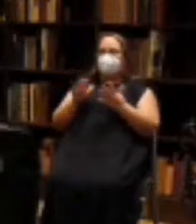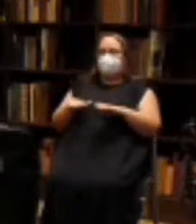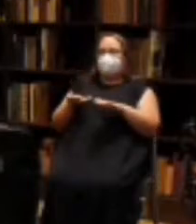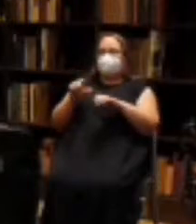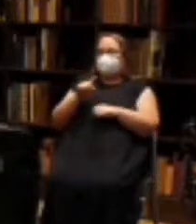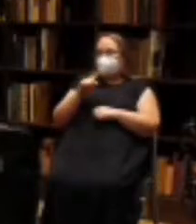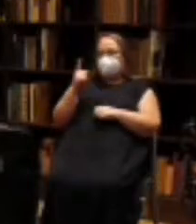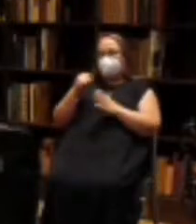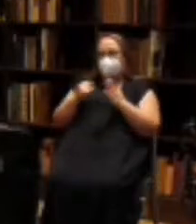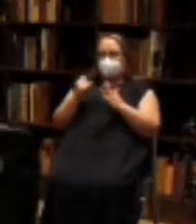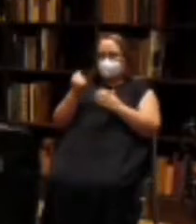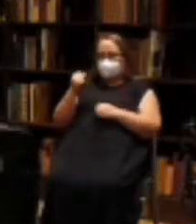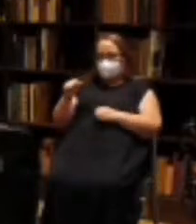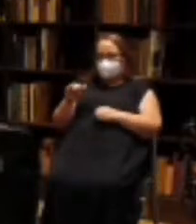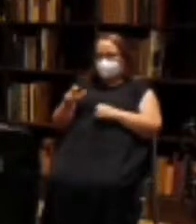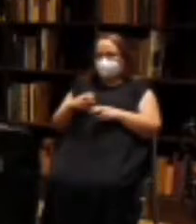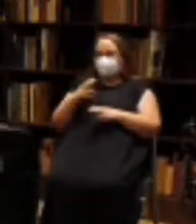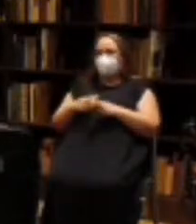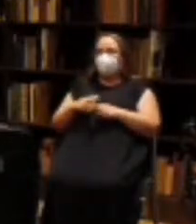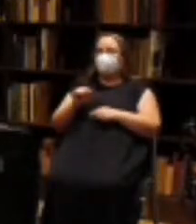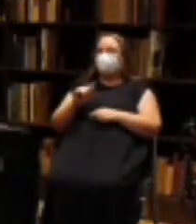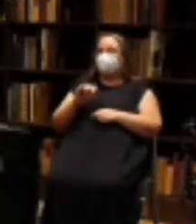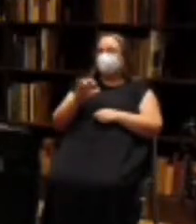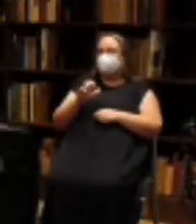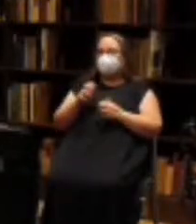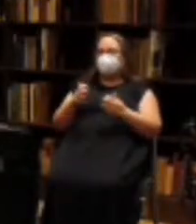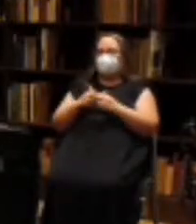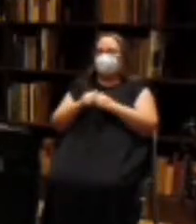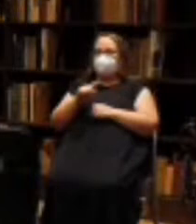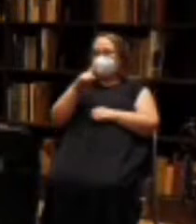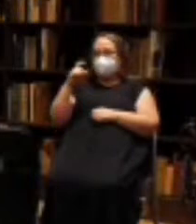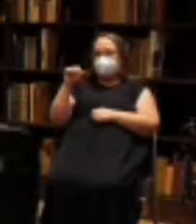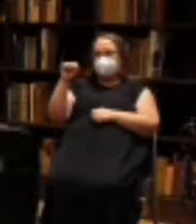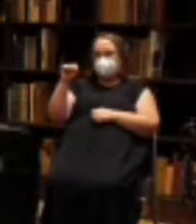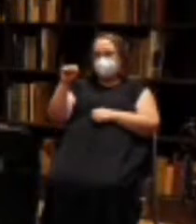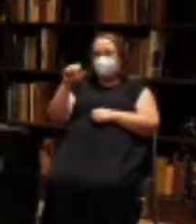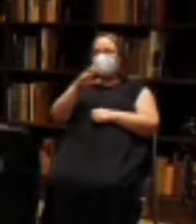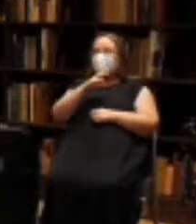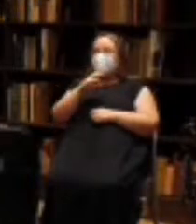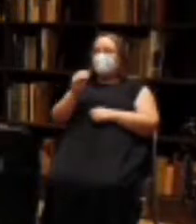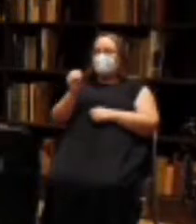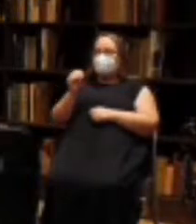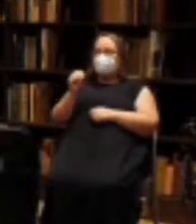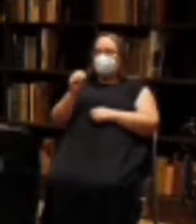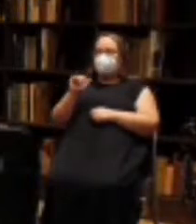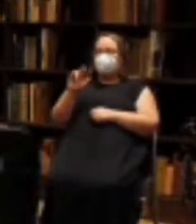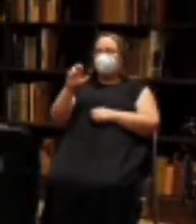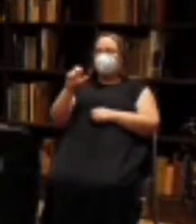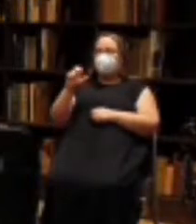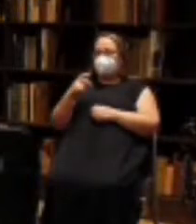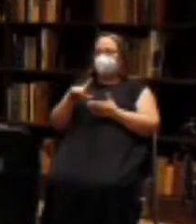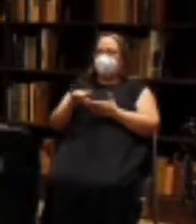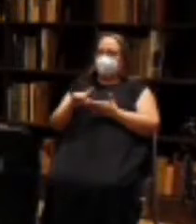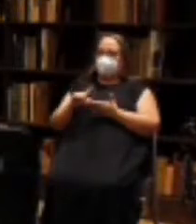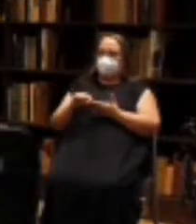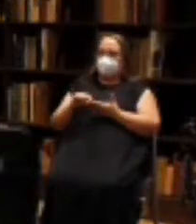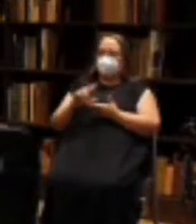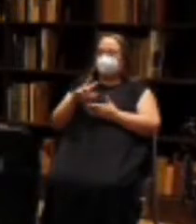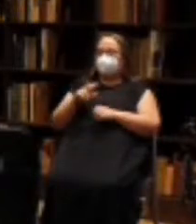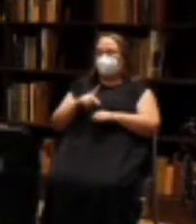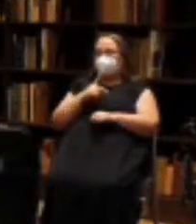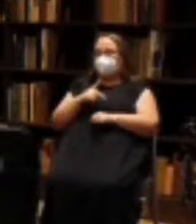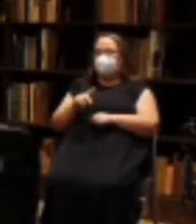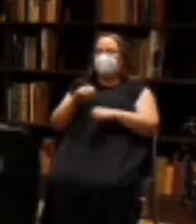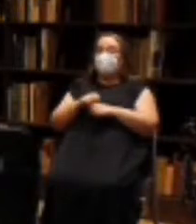arts movement, which has been called the artistic companion to Black power. And even though Cornish published his